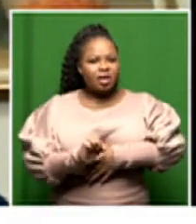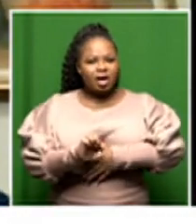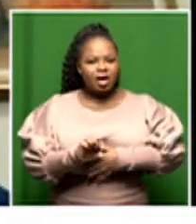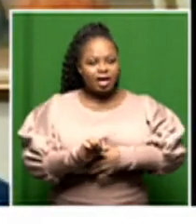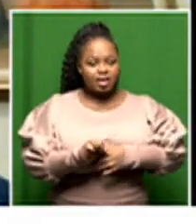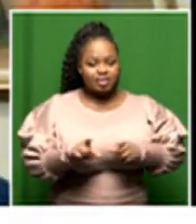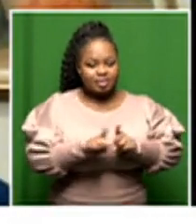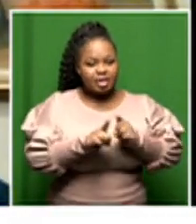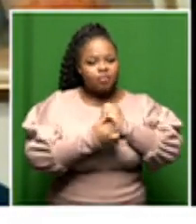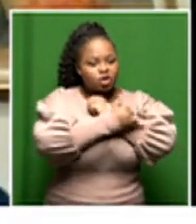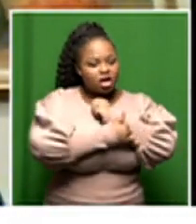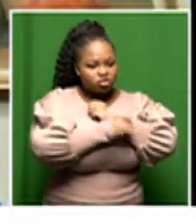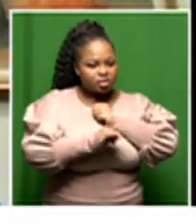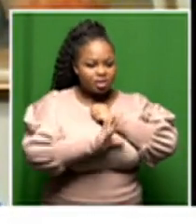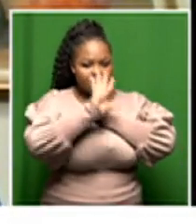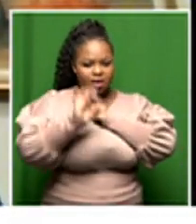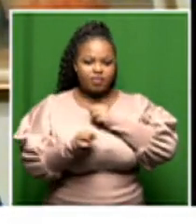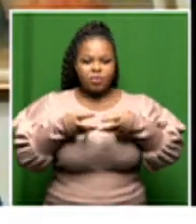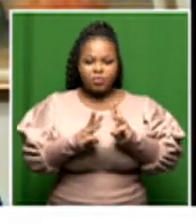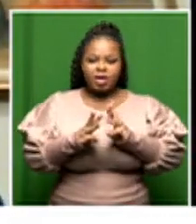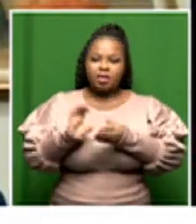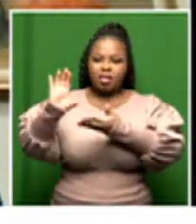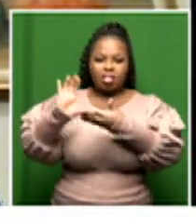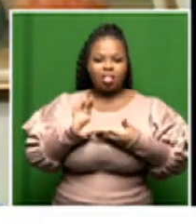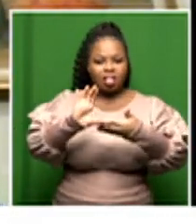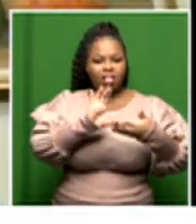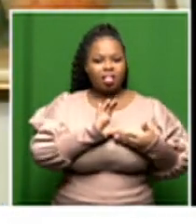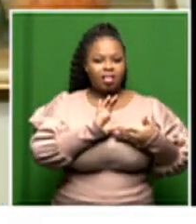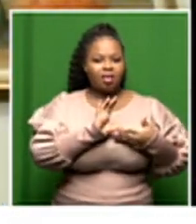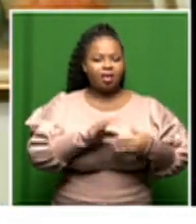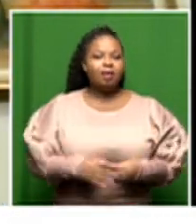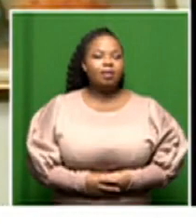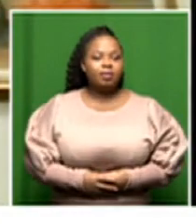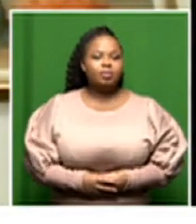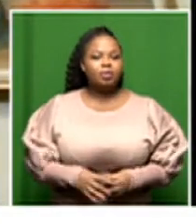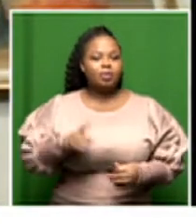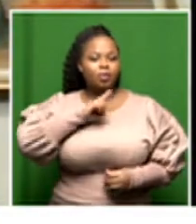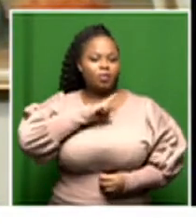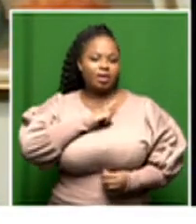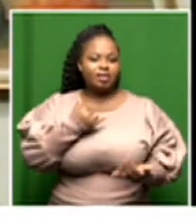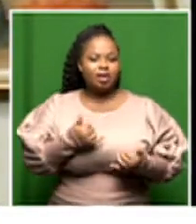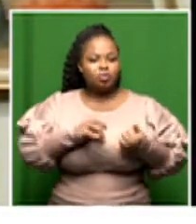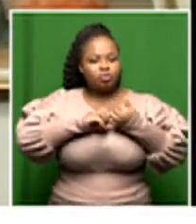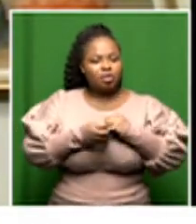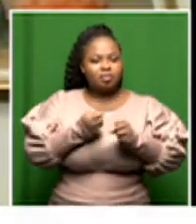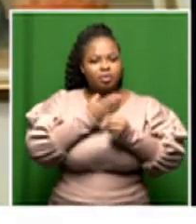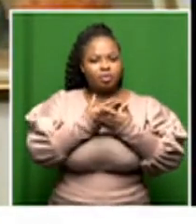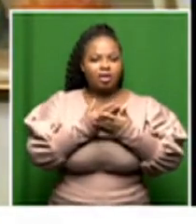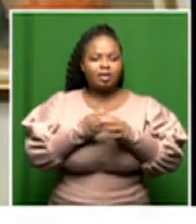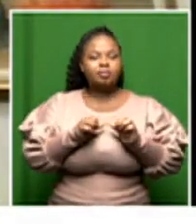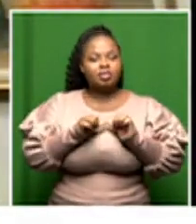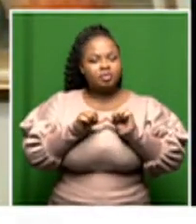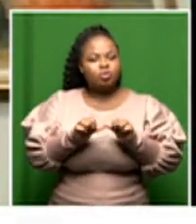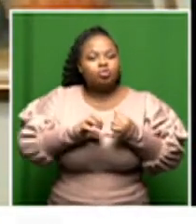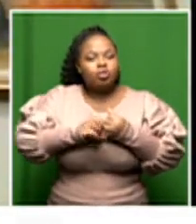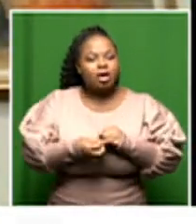new opportunities for funding that would assist our countries, which are hard hit by the pandemic, to